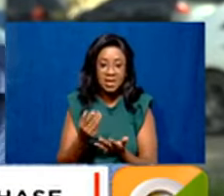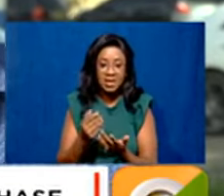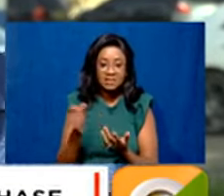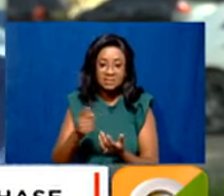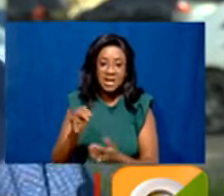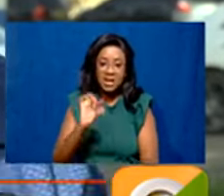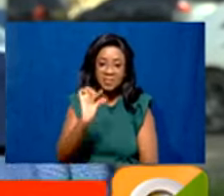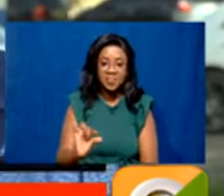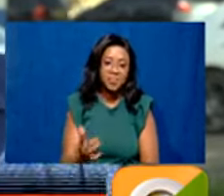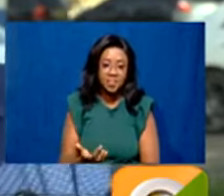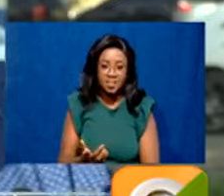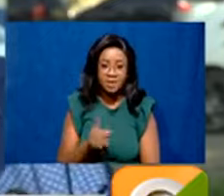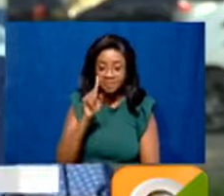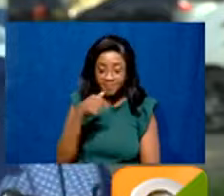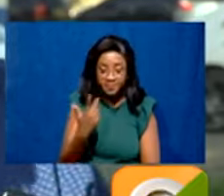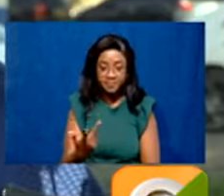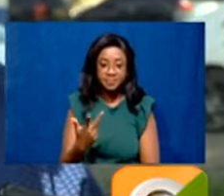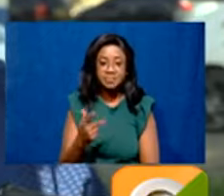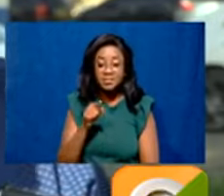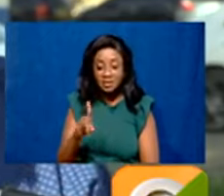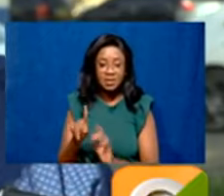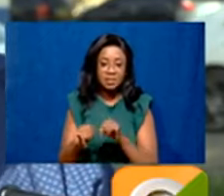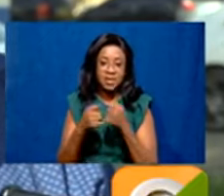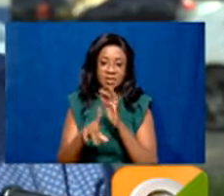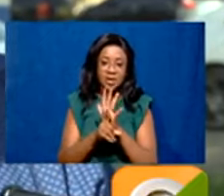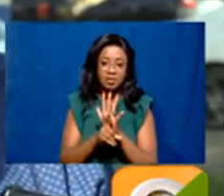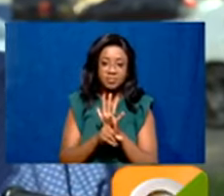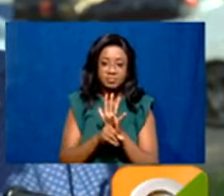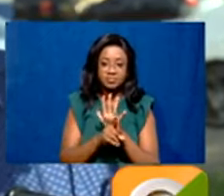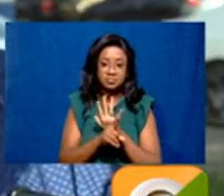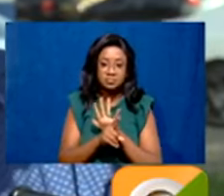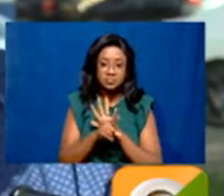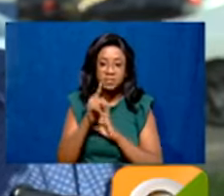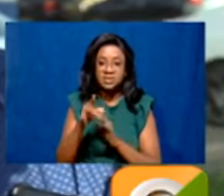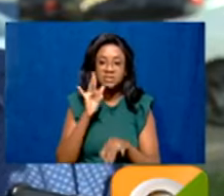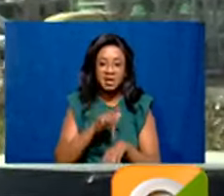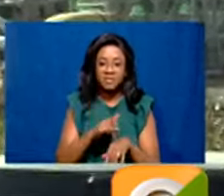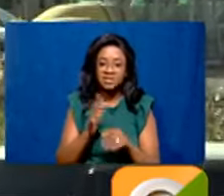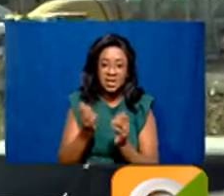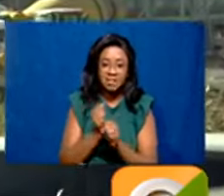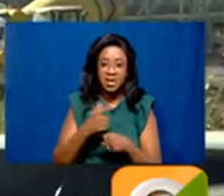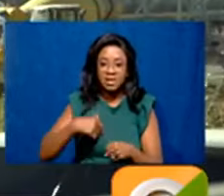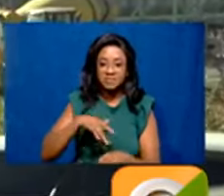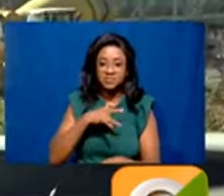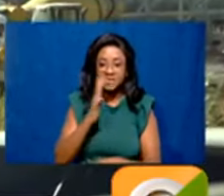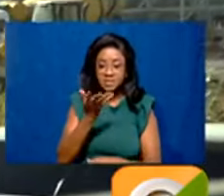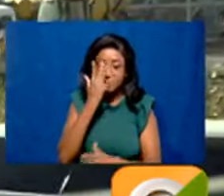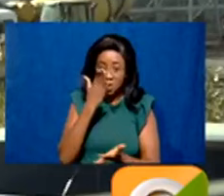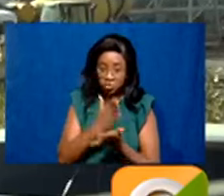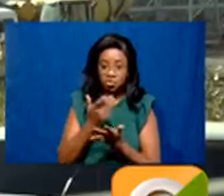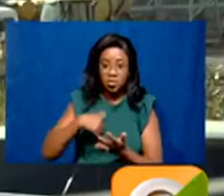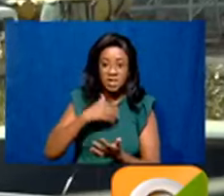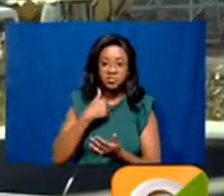home less than a third of their salary, which is against the law. That is causing what is called peculiar embarrassment. Tuko na uwanja kubwa sana